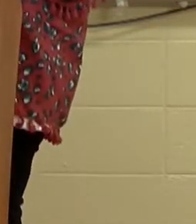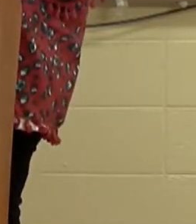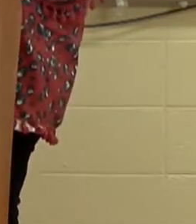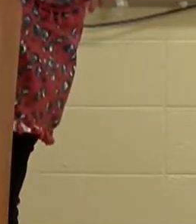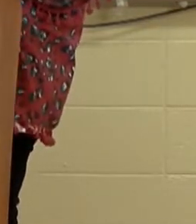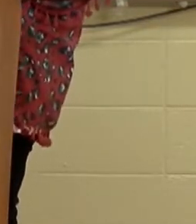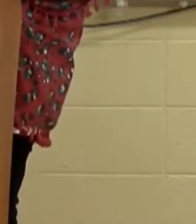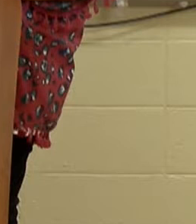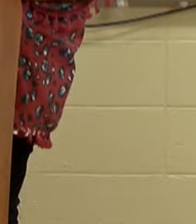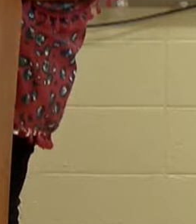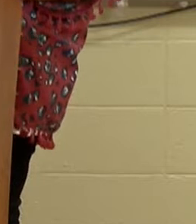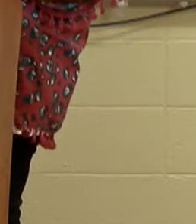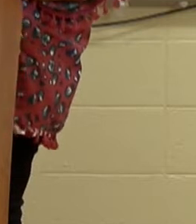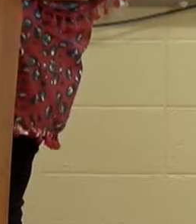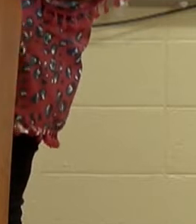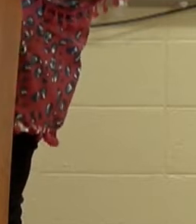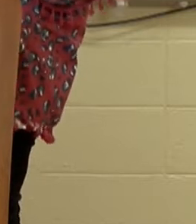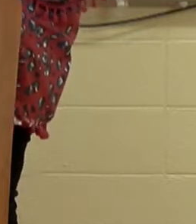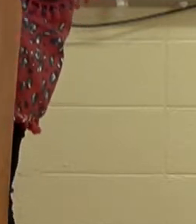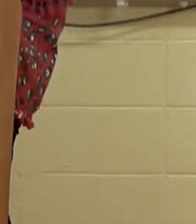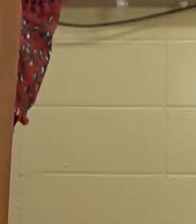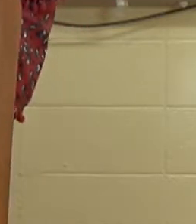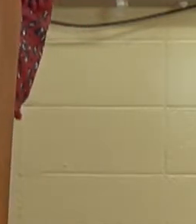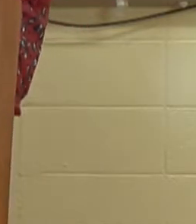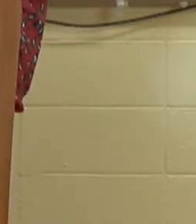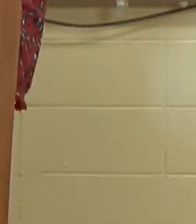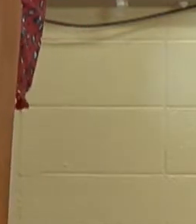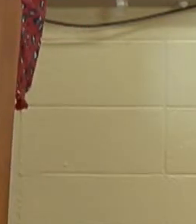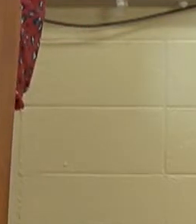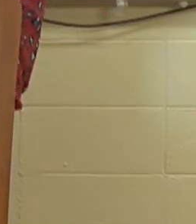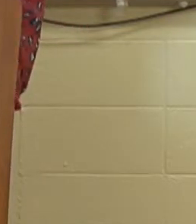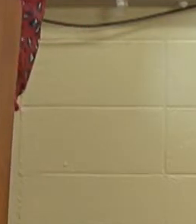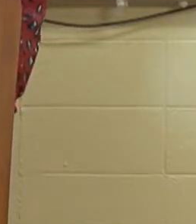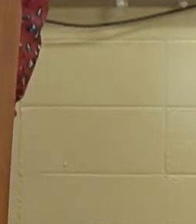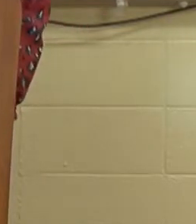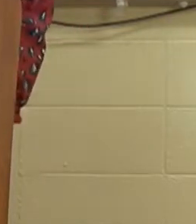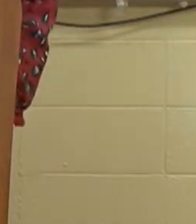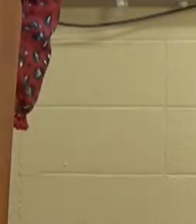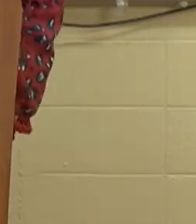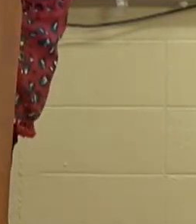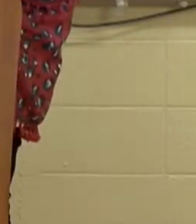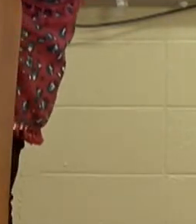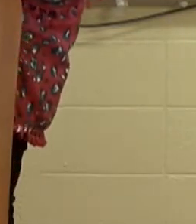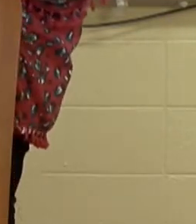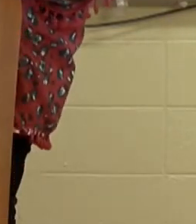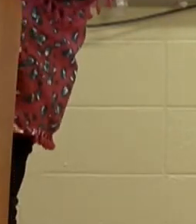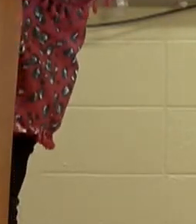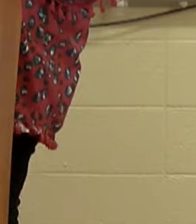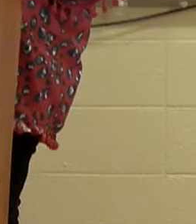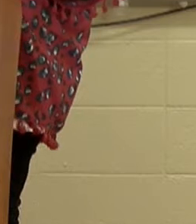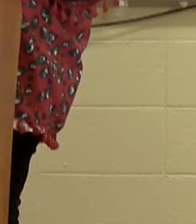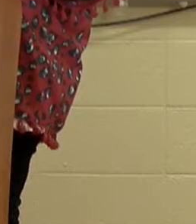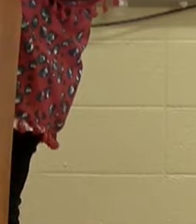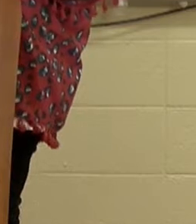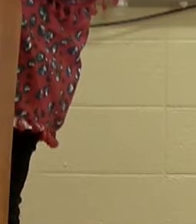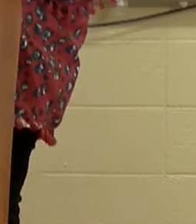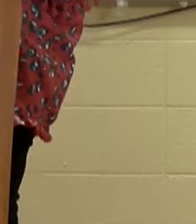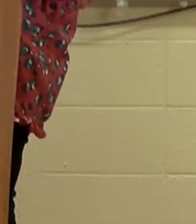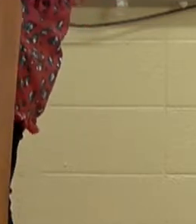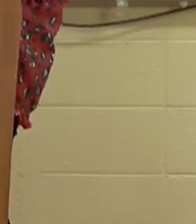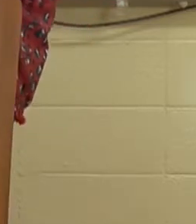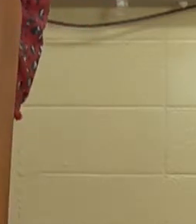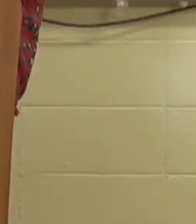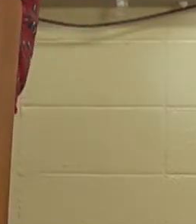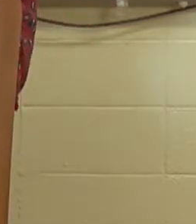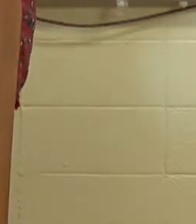to define what a scatter plot is. A scatter plot is a graph. It shows the relationship between bivariate